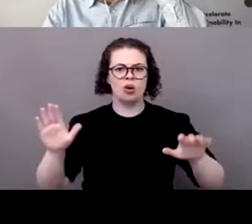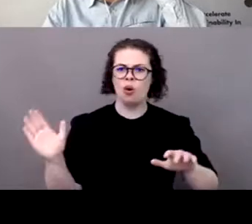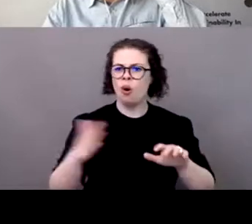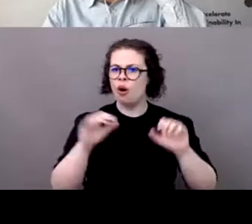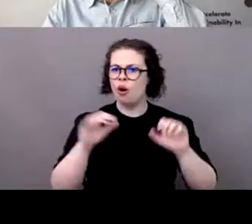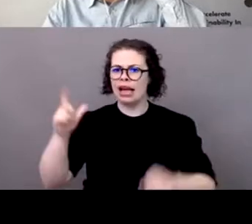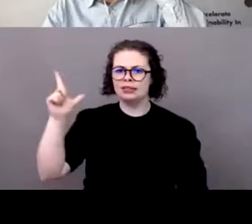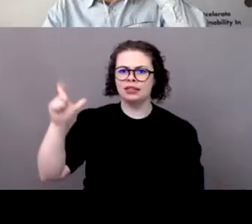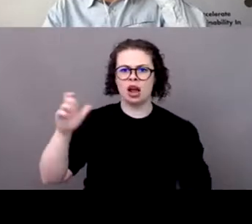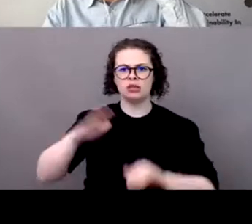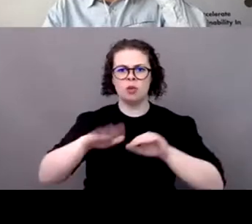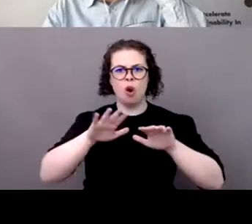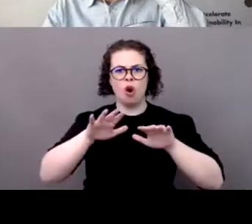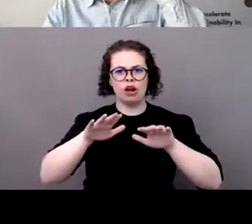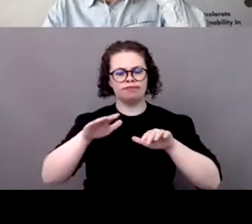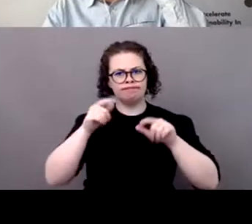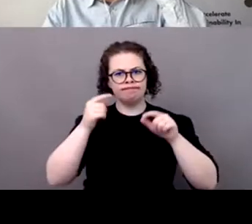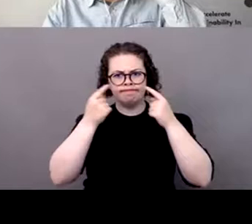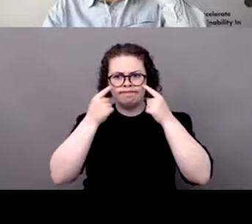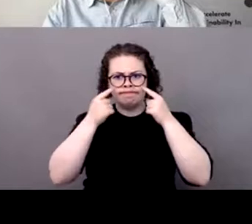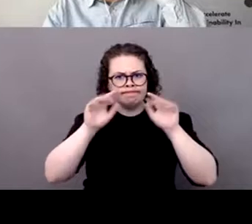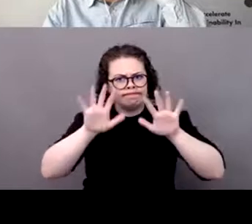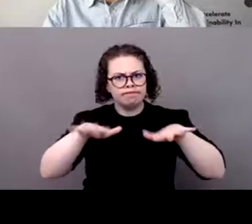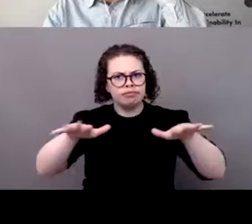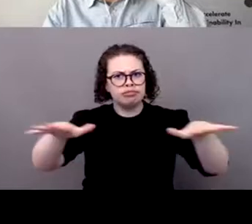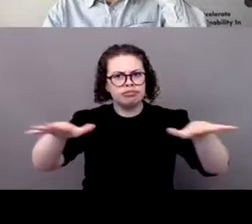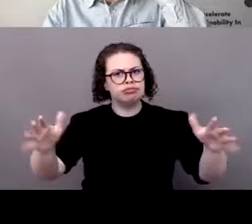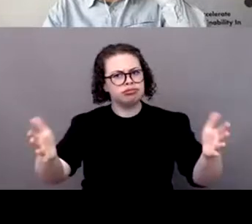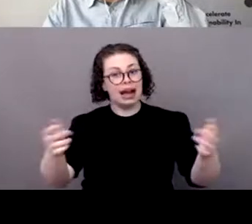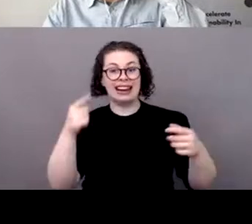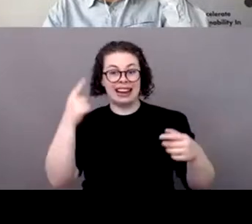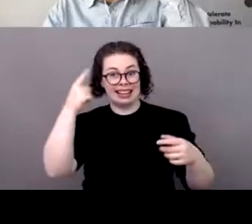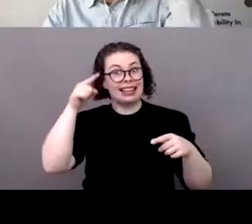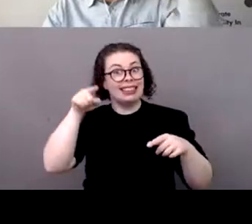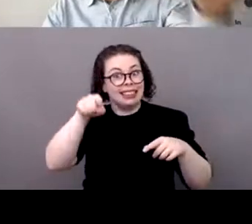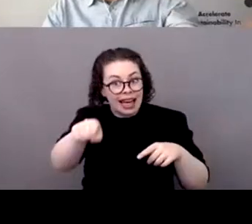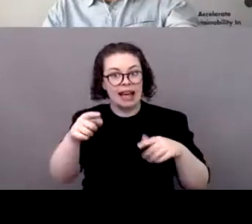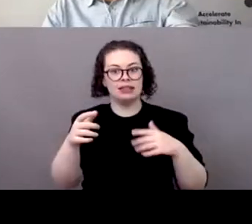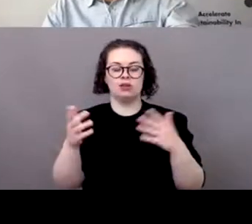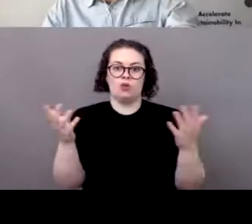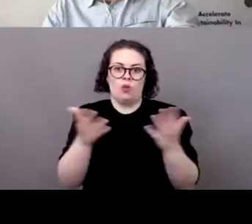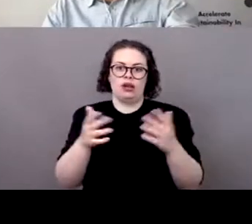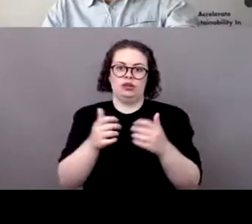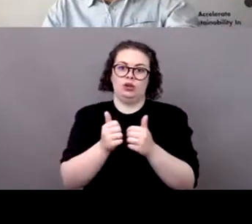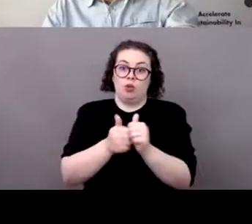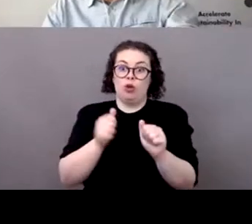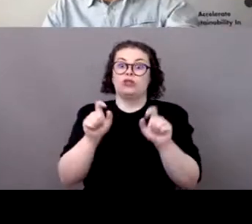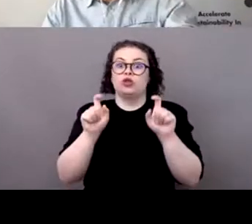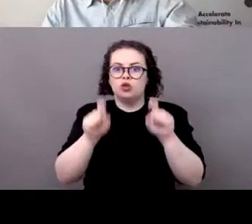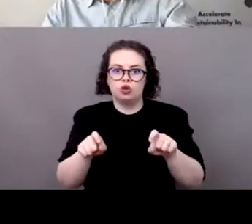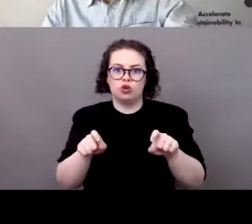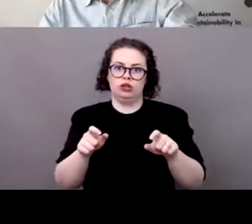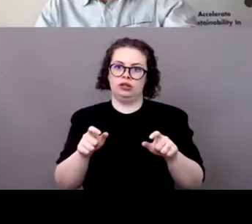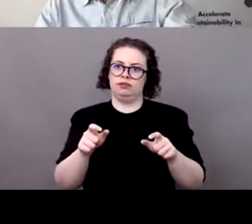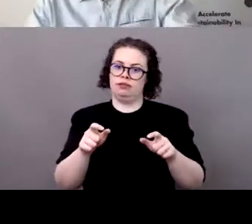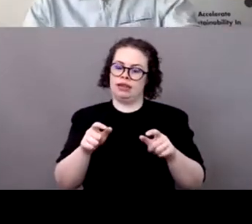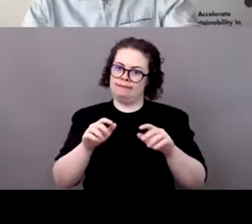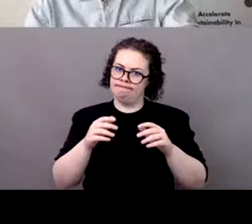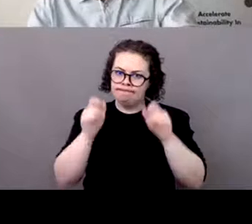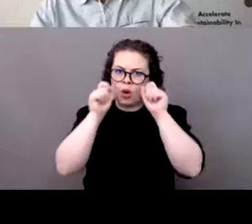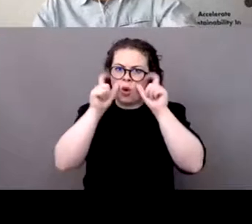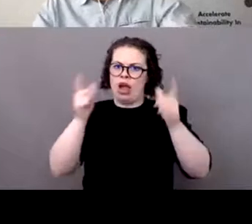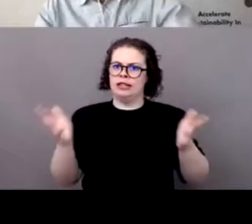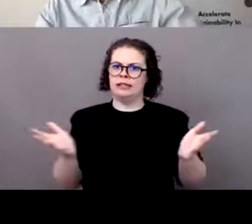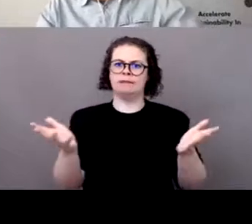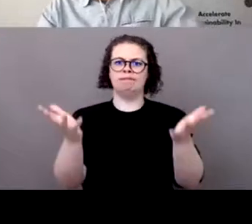is the most important step sport can do at the moment. Echt? Yeah, just adding two